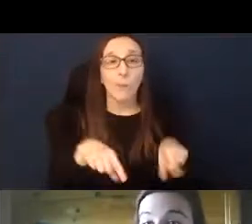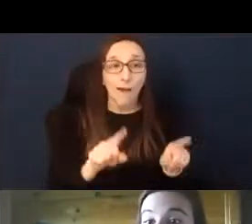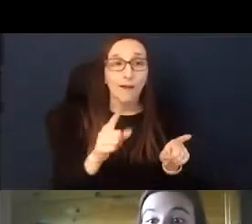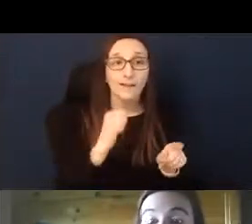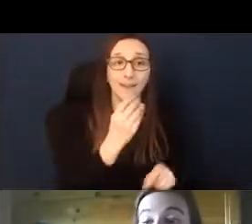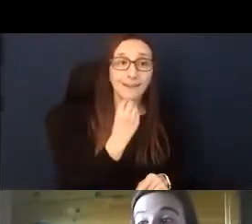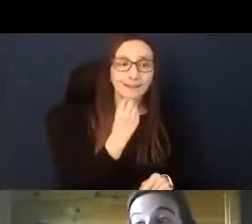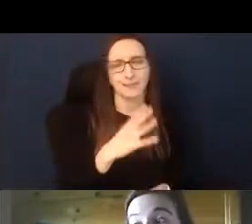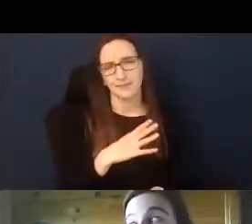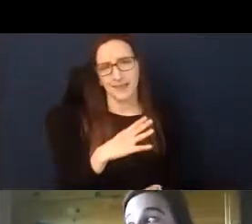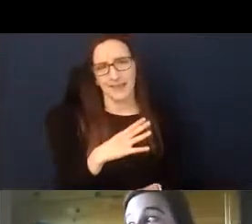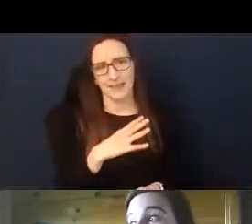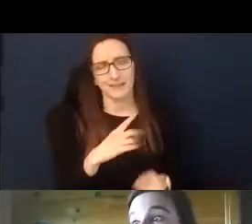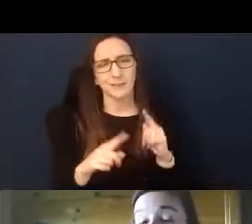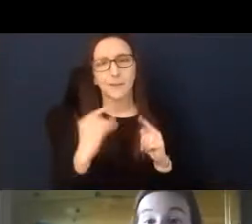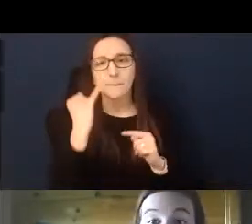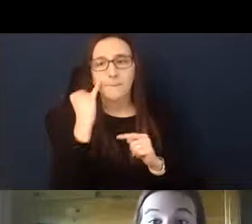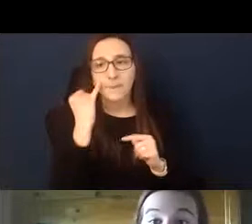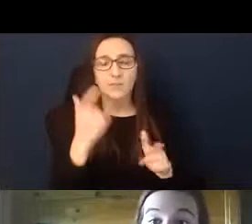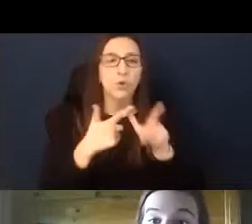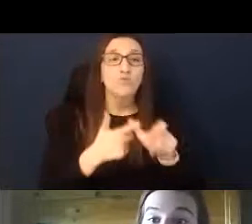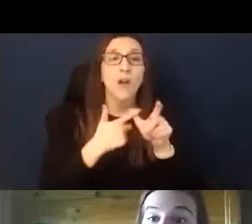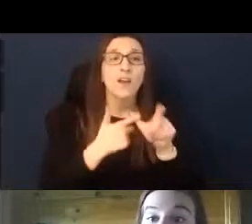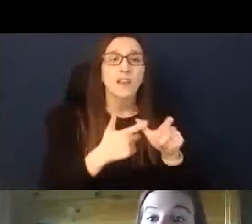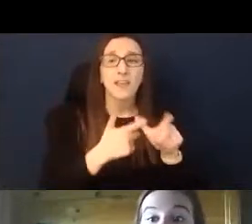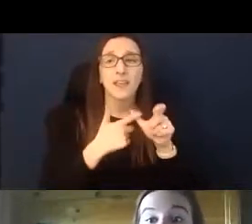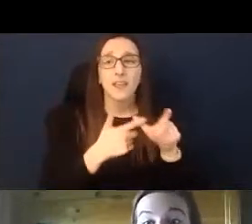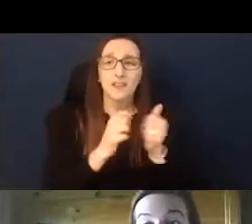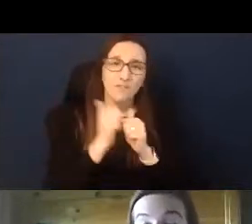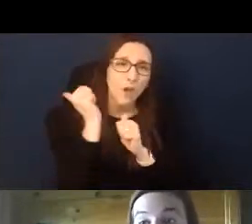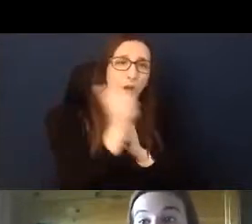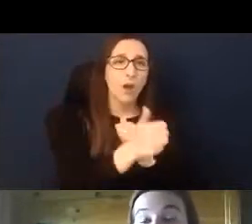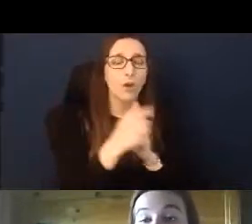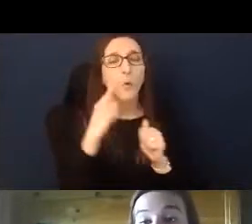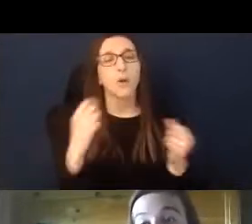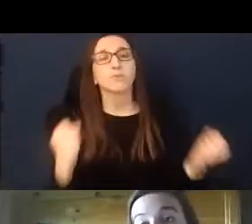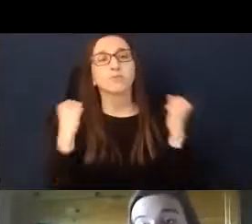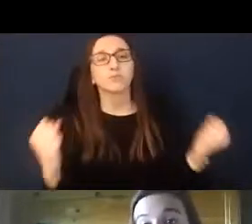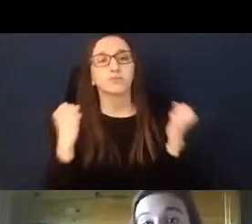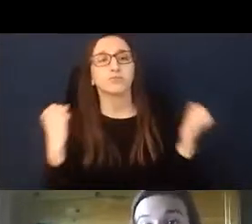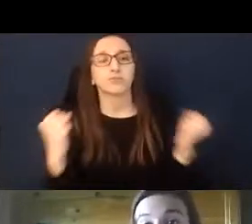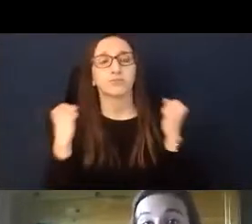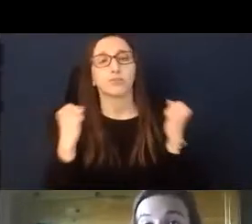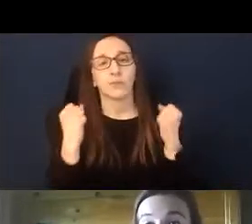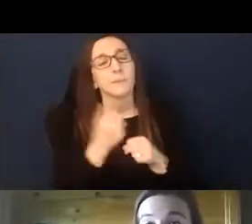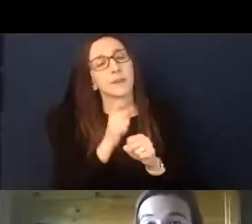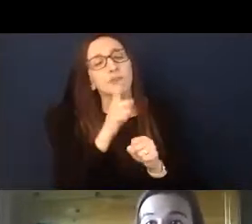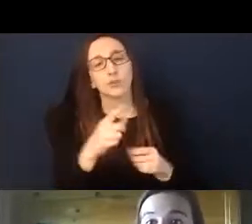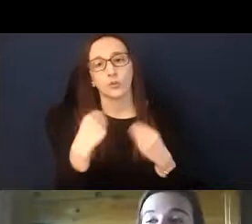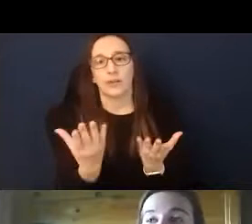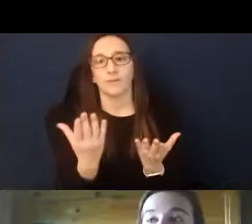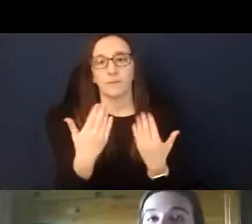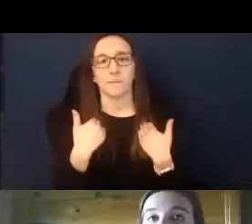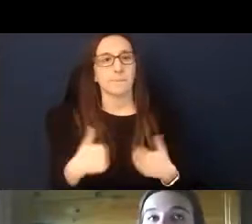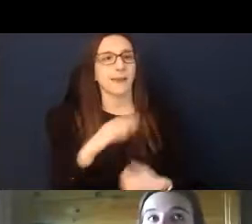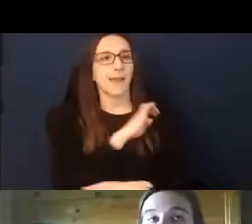fine. But if you're going to be running a couple miles or lifting weights, you definitely want to make sure that you're fueling your workout so that